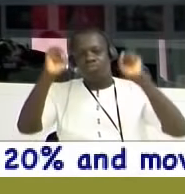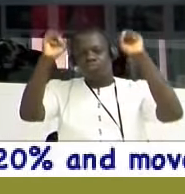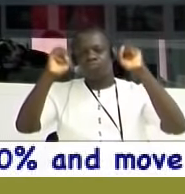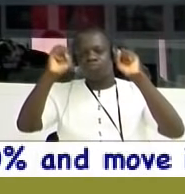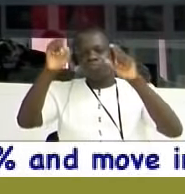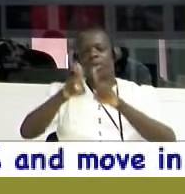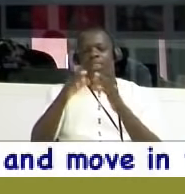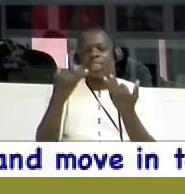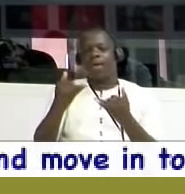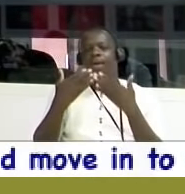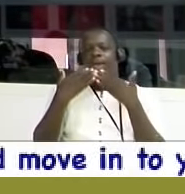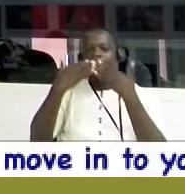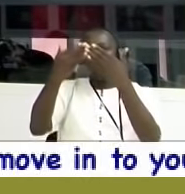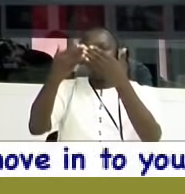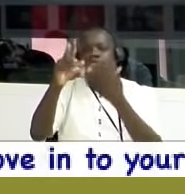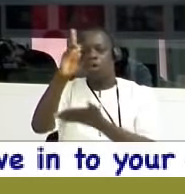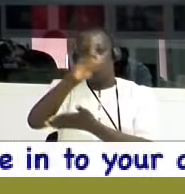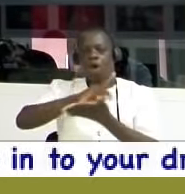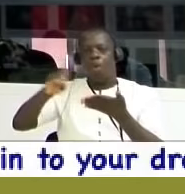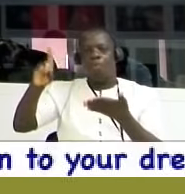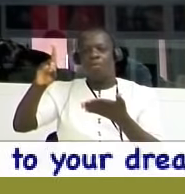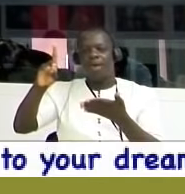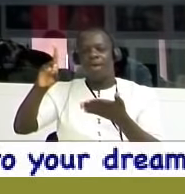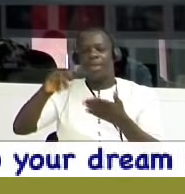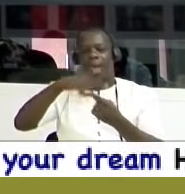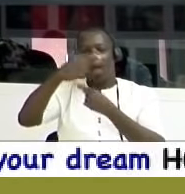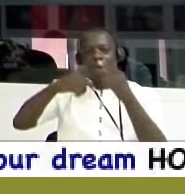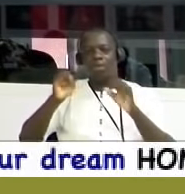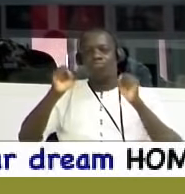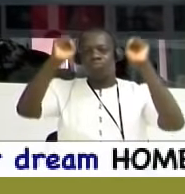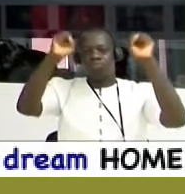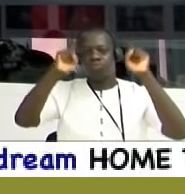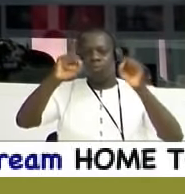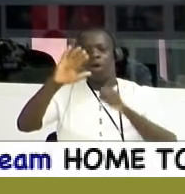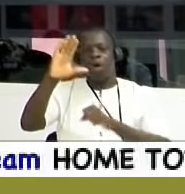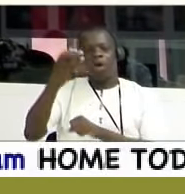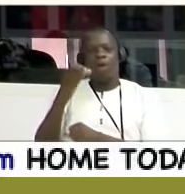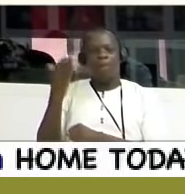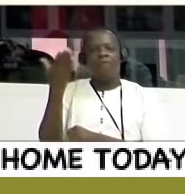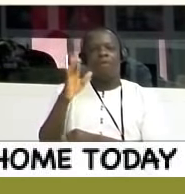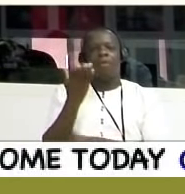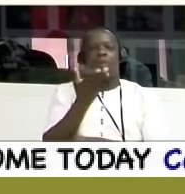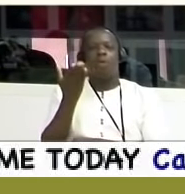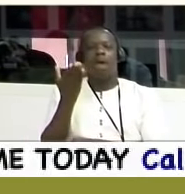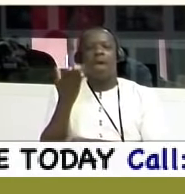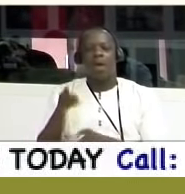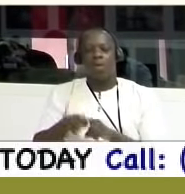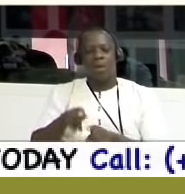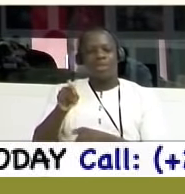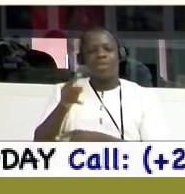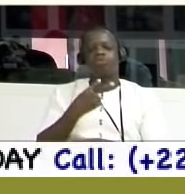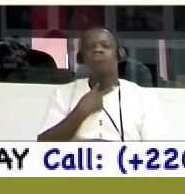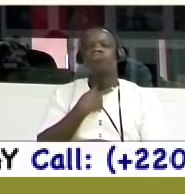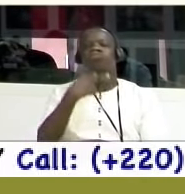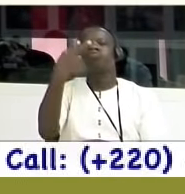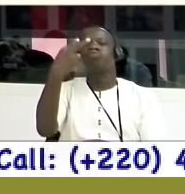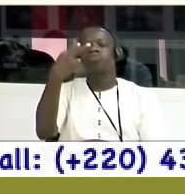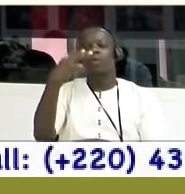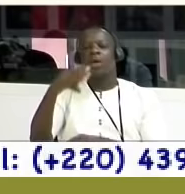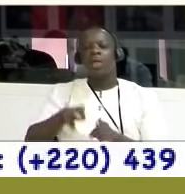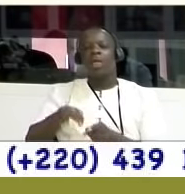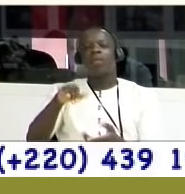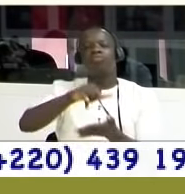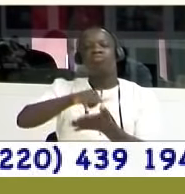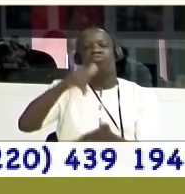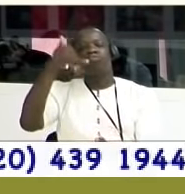it come from? The general information you gave? It was a verbal telephone conversation when I was